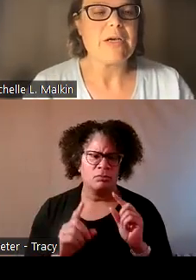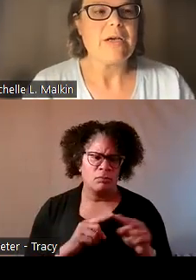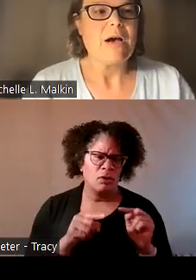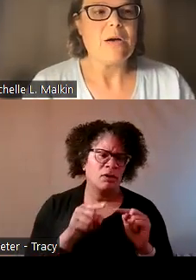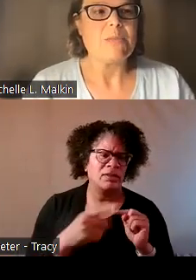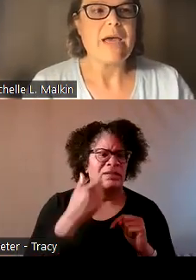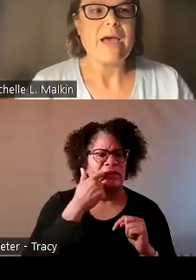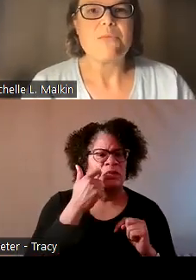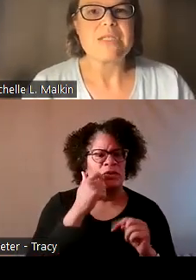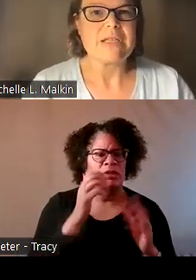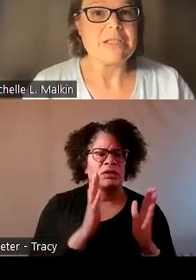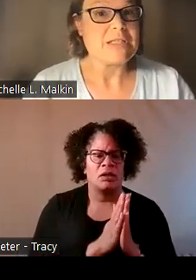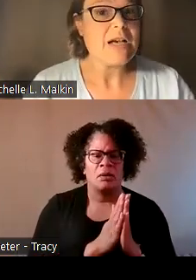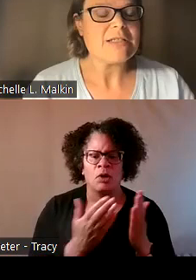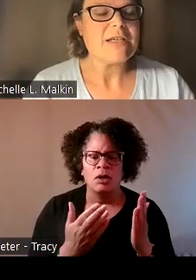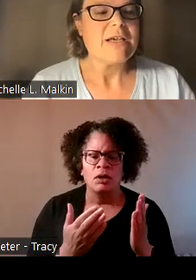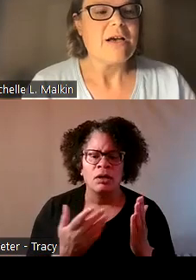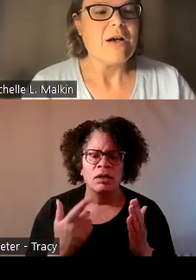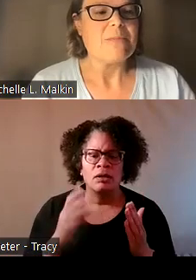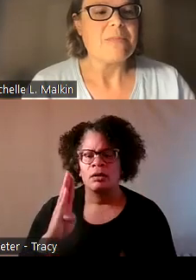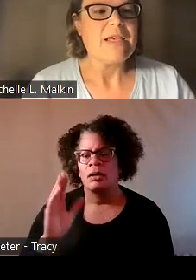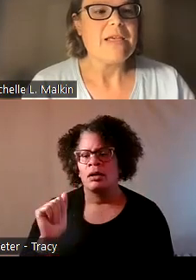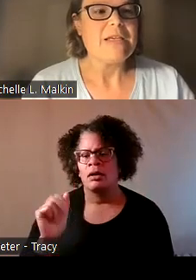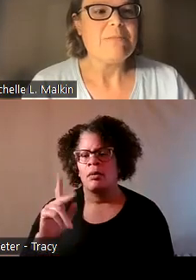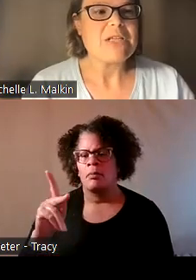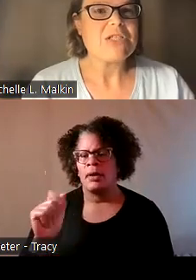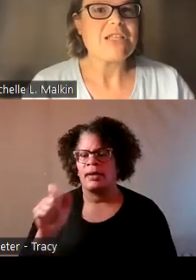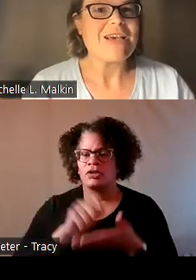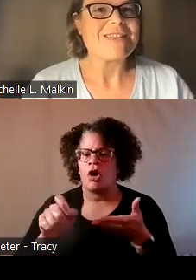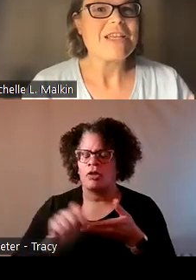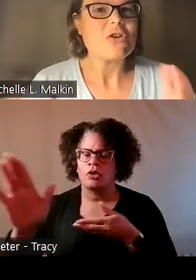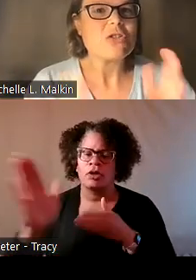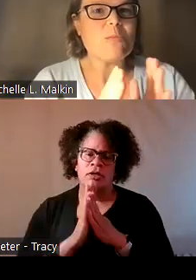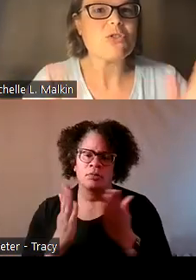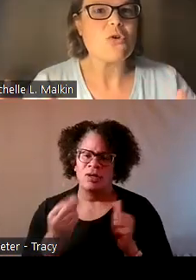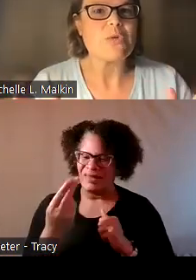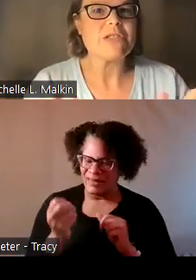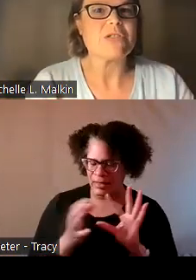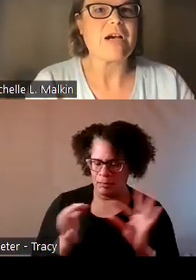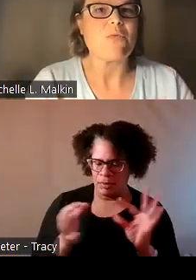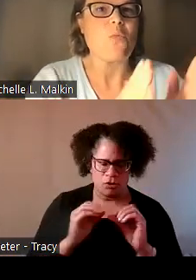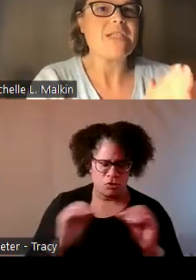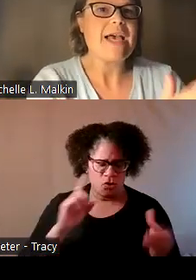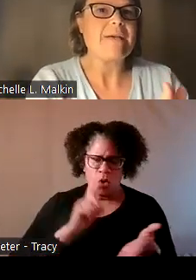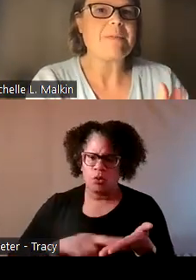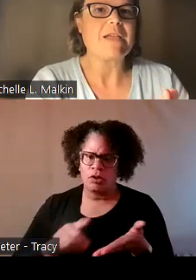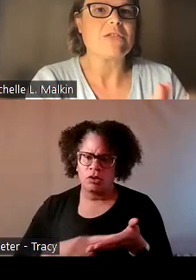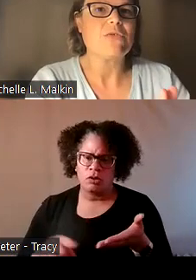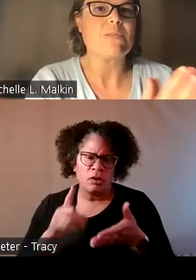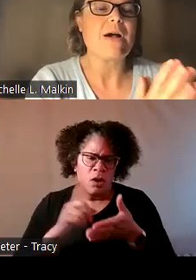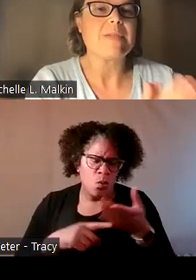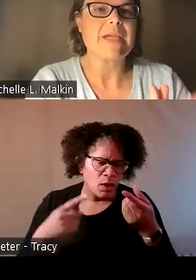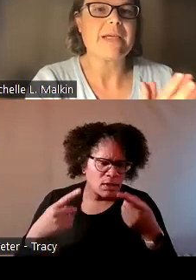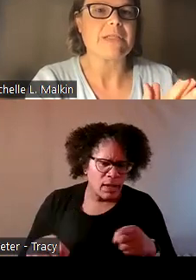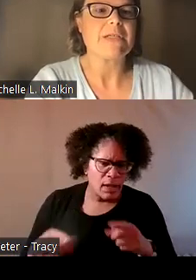book had recently discussed, he mentioned that there's almost no research on what's happening to